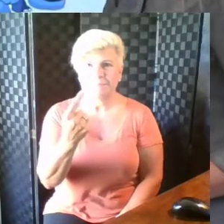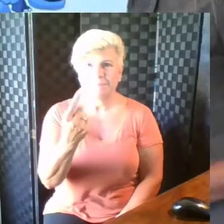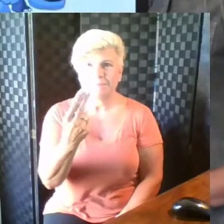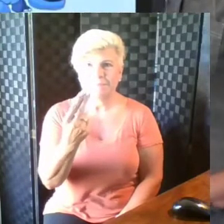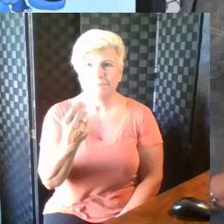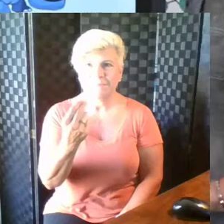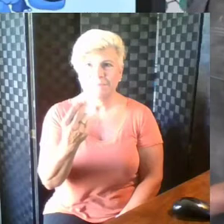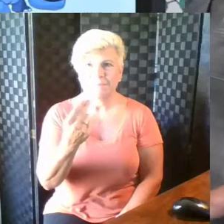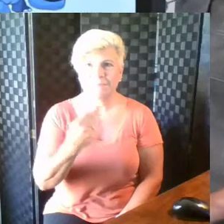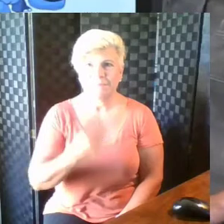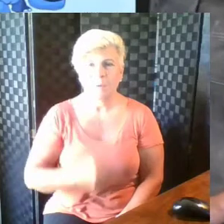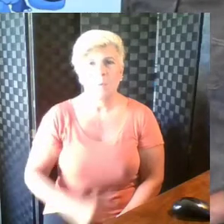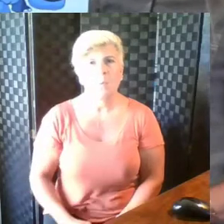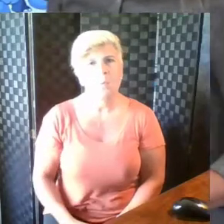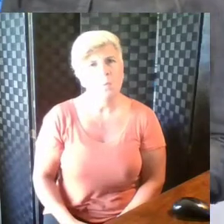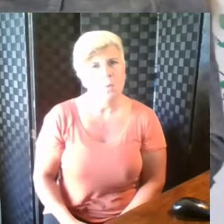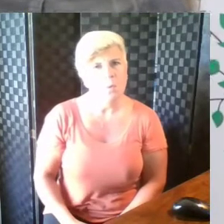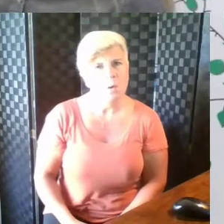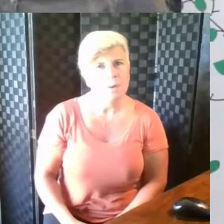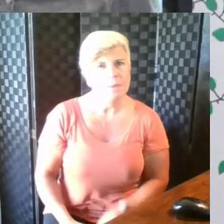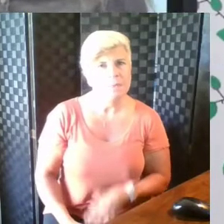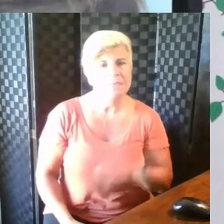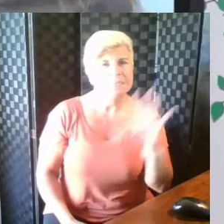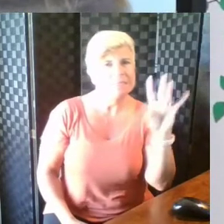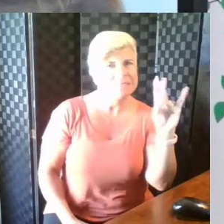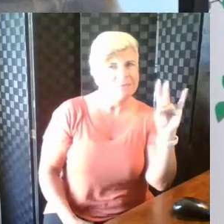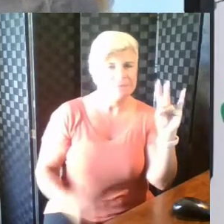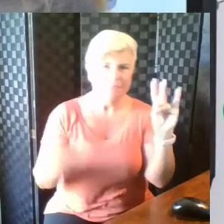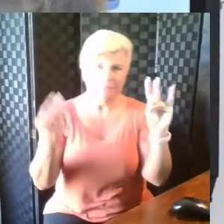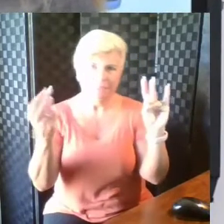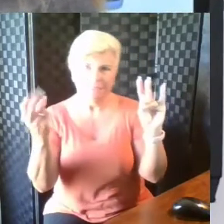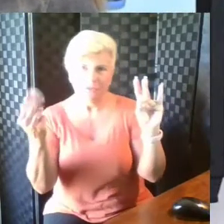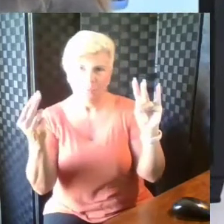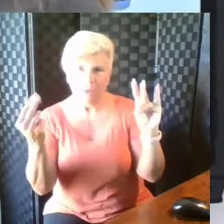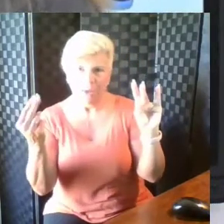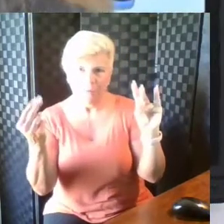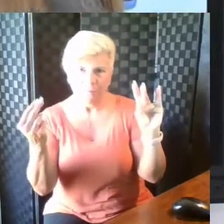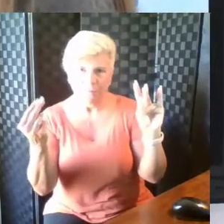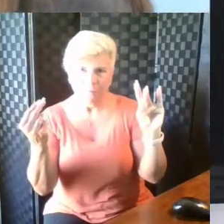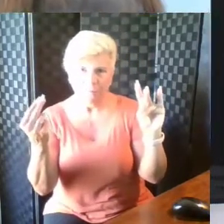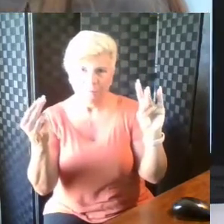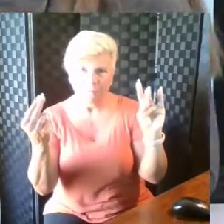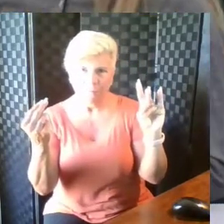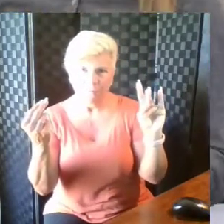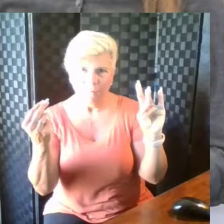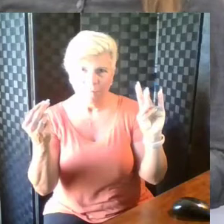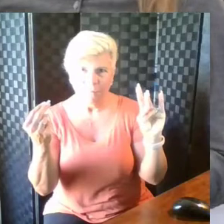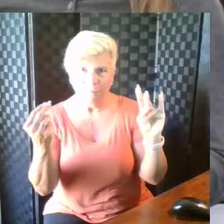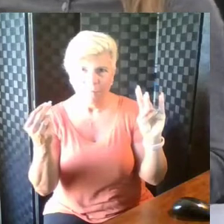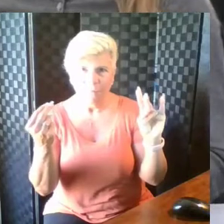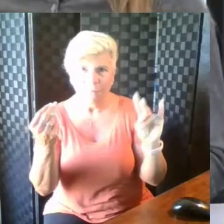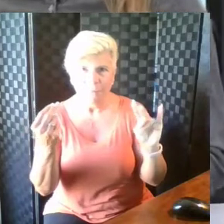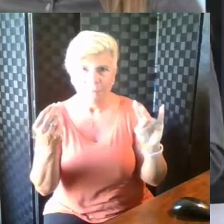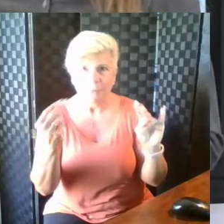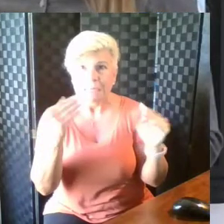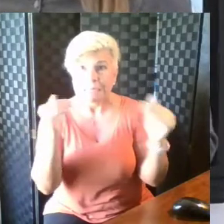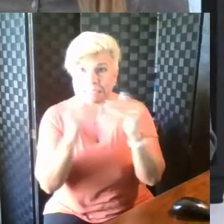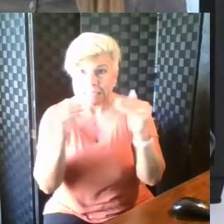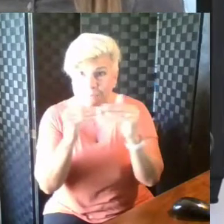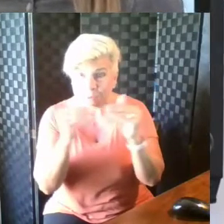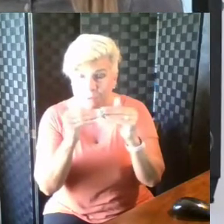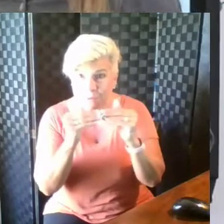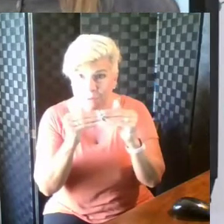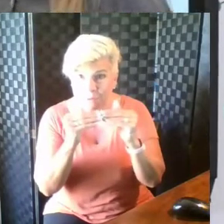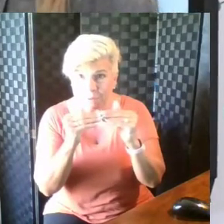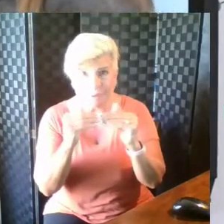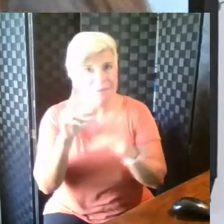10, 11, 12. All right, we had 17 and 12. Which one? Oh, I'm sorry. The question is, are they equal? And are